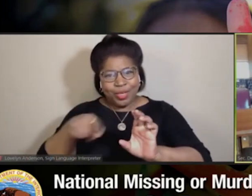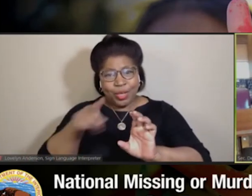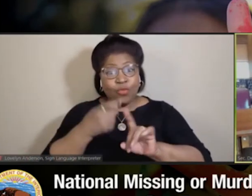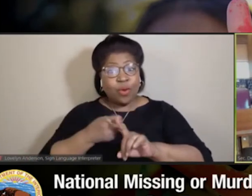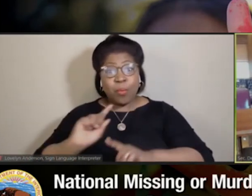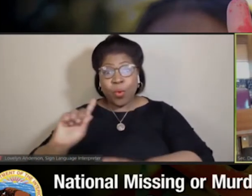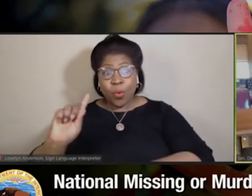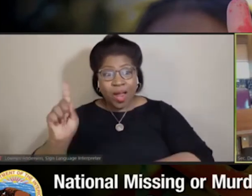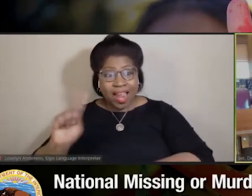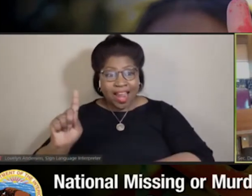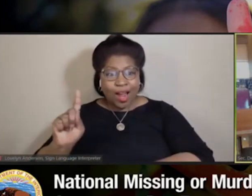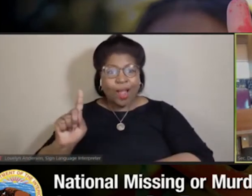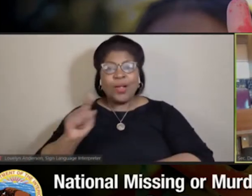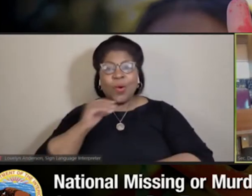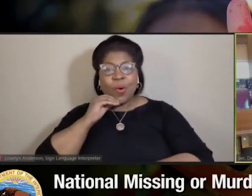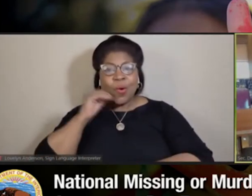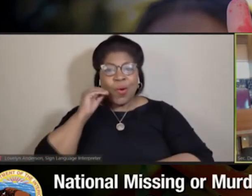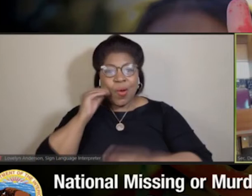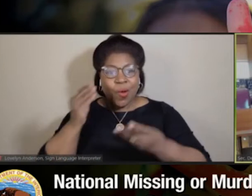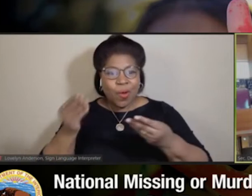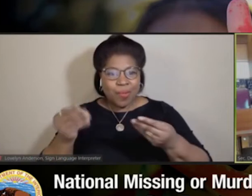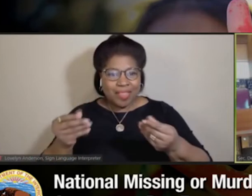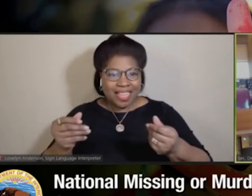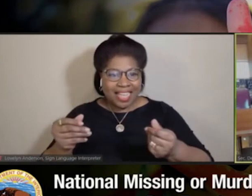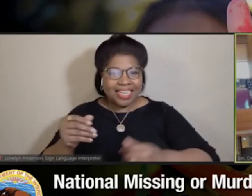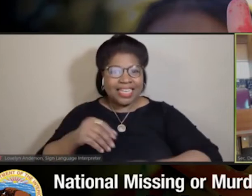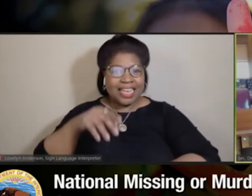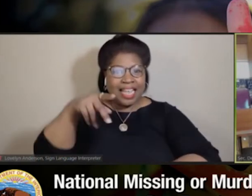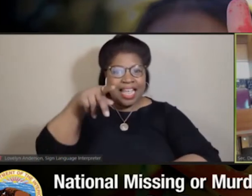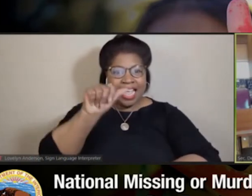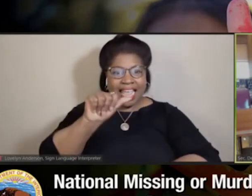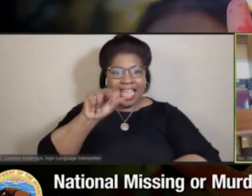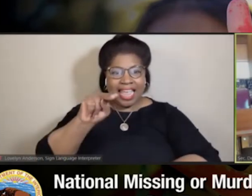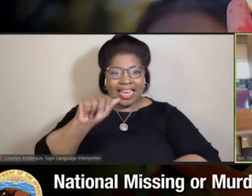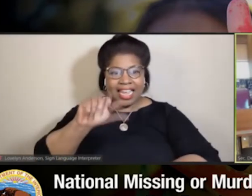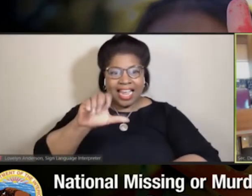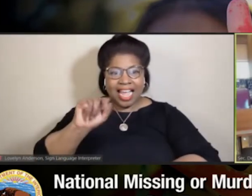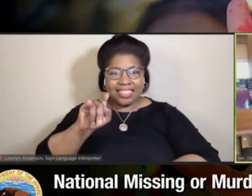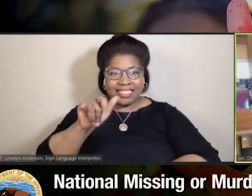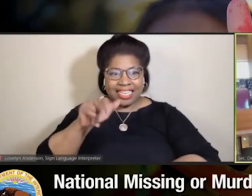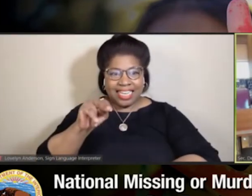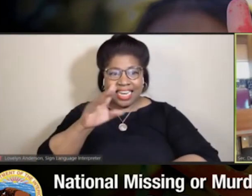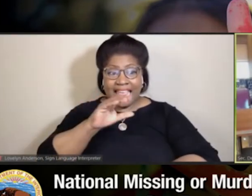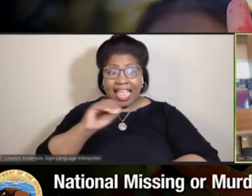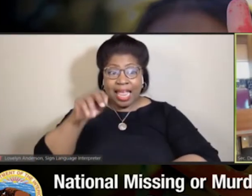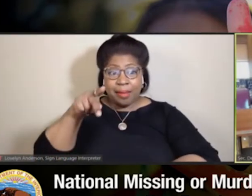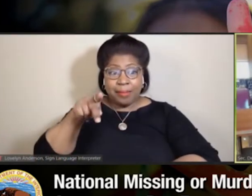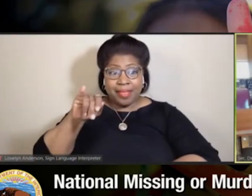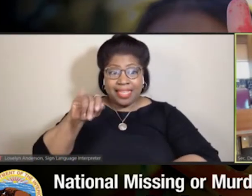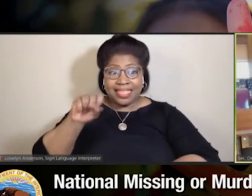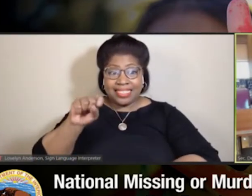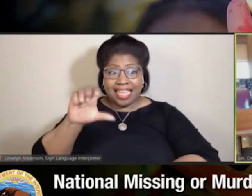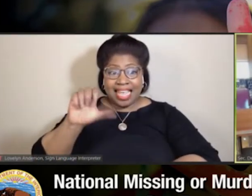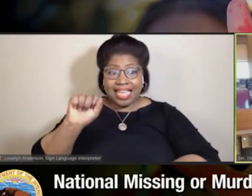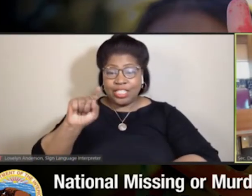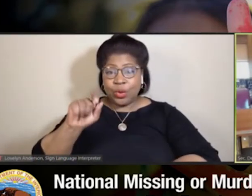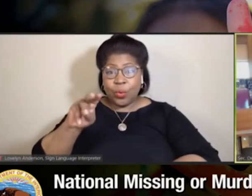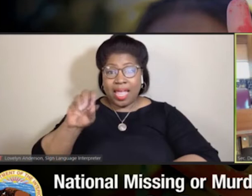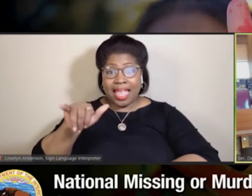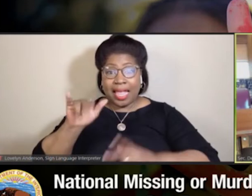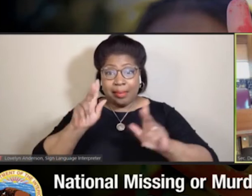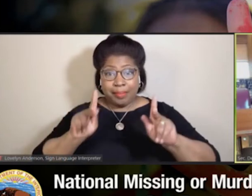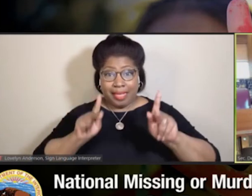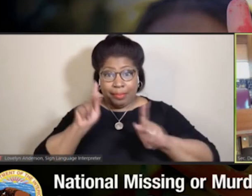people on what President Biden has proclaimed as National Missing or Murdered Indigenous Persons Awareness Day.